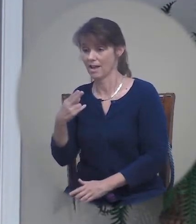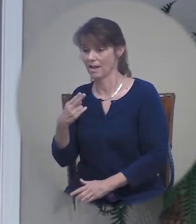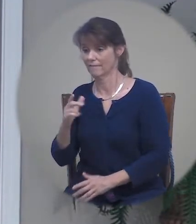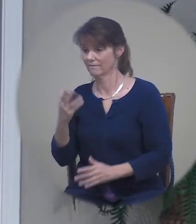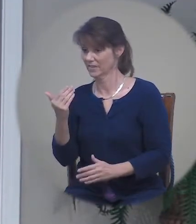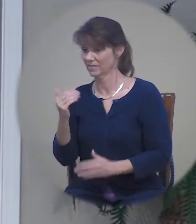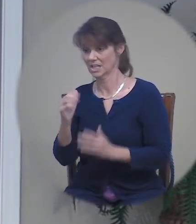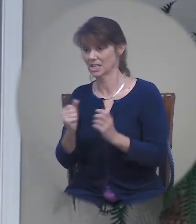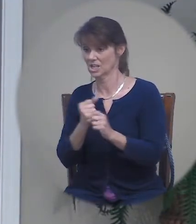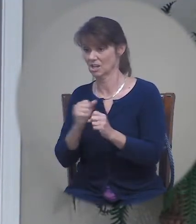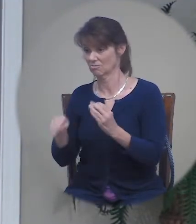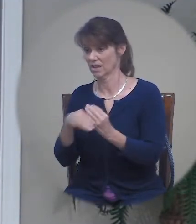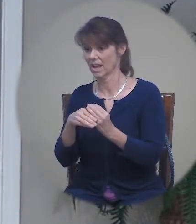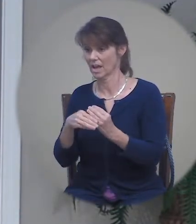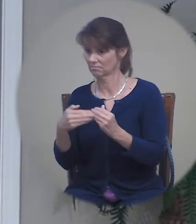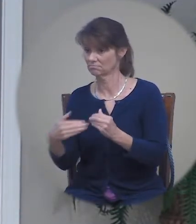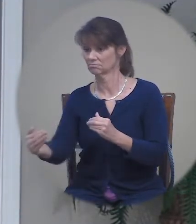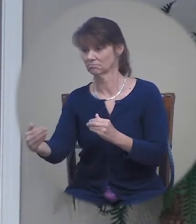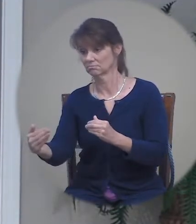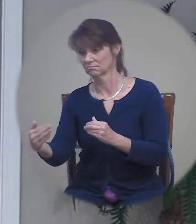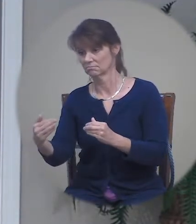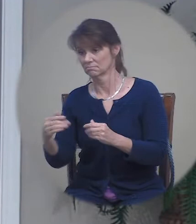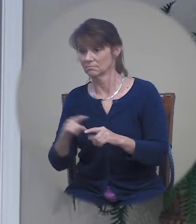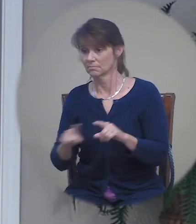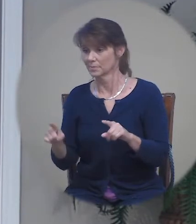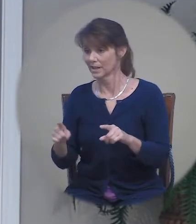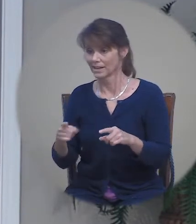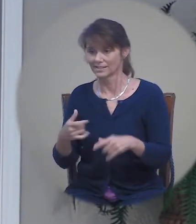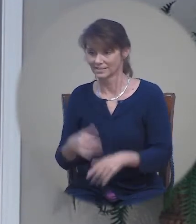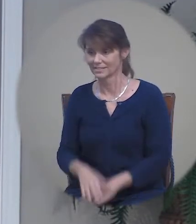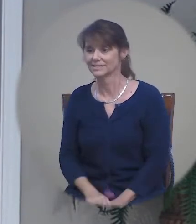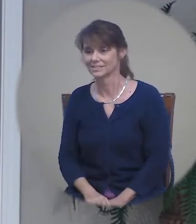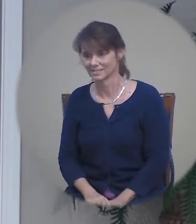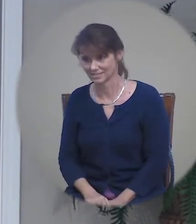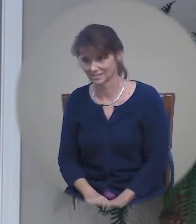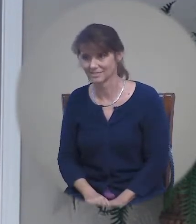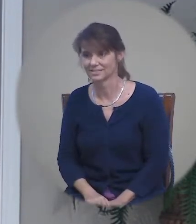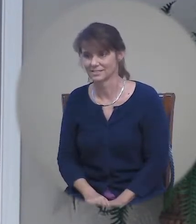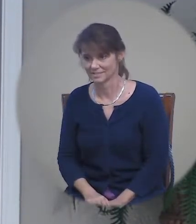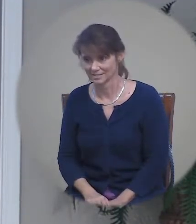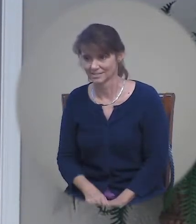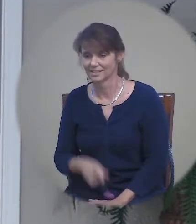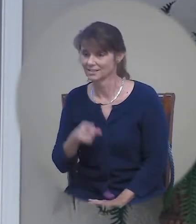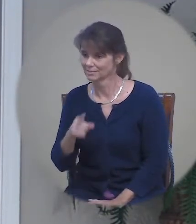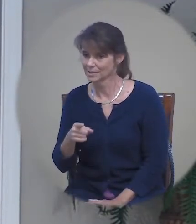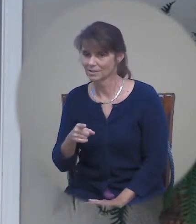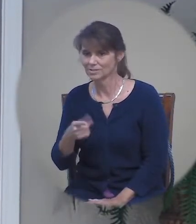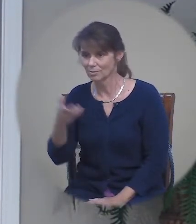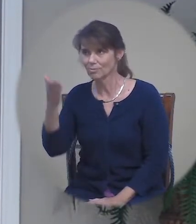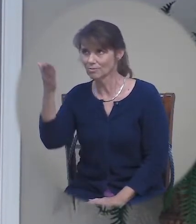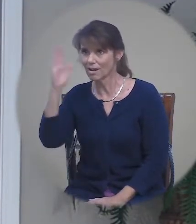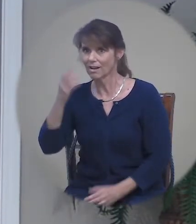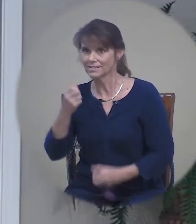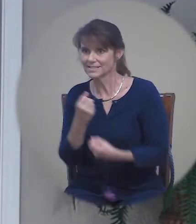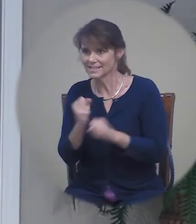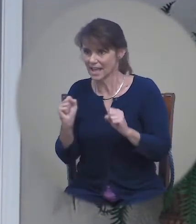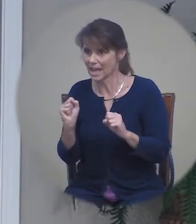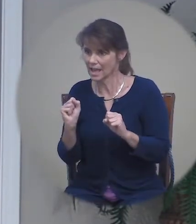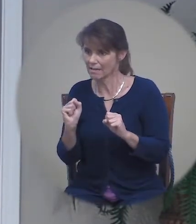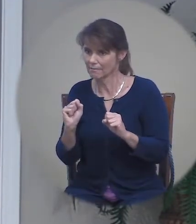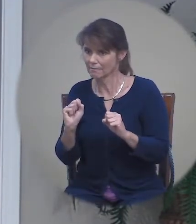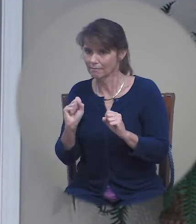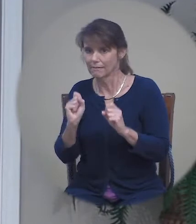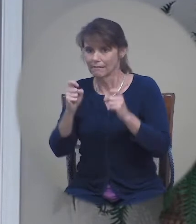seemed twofold. One, he didn't adequately express his thanks to God after God delivered them, but it almost seems like it's almost